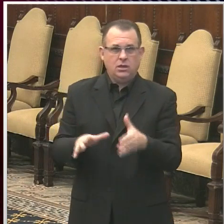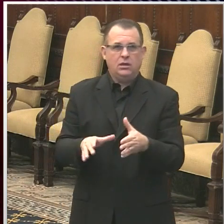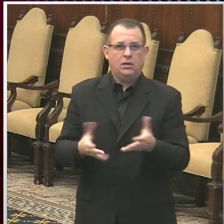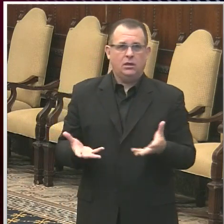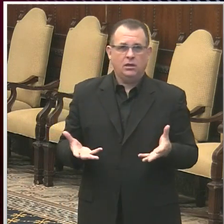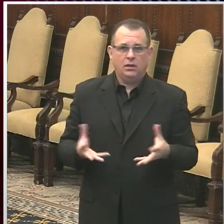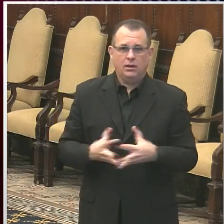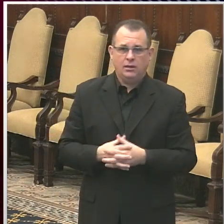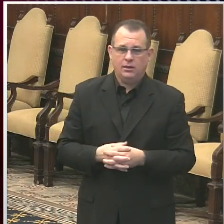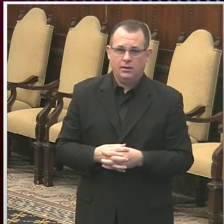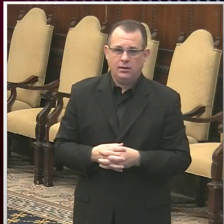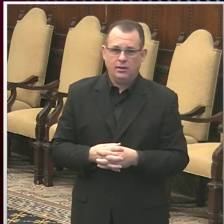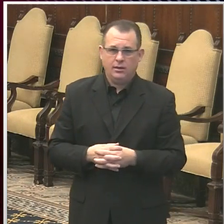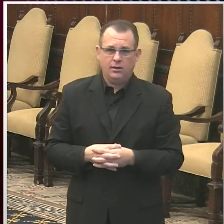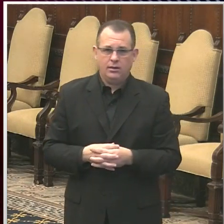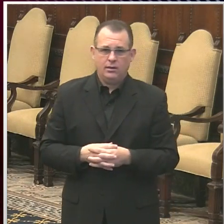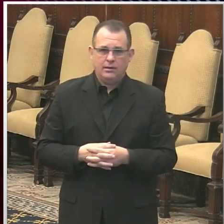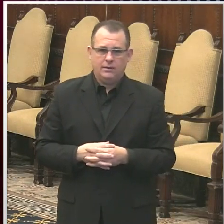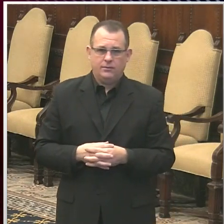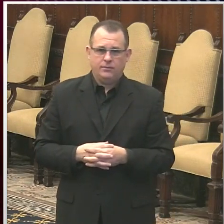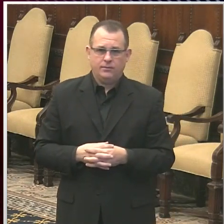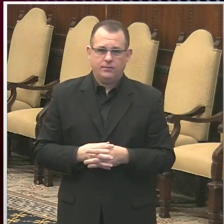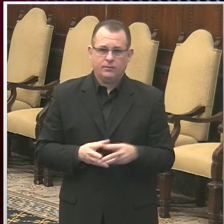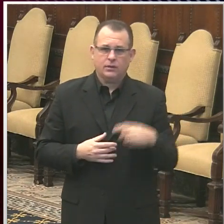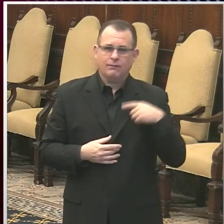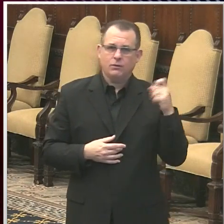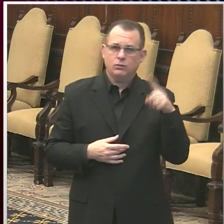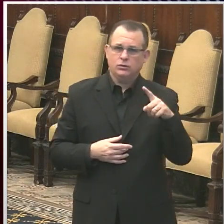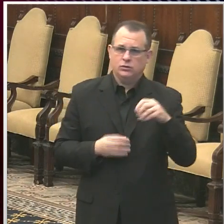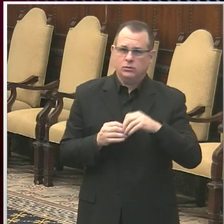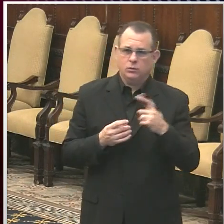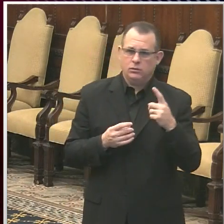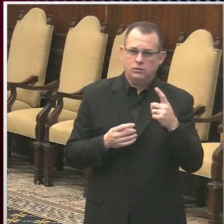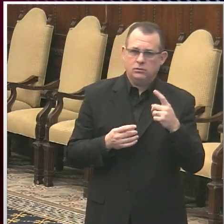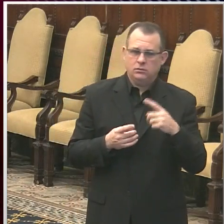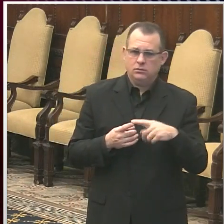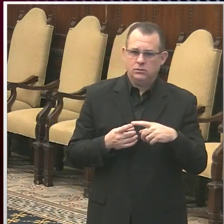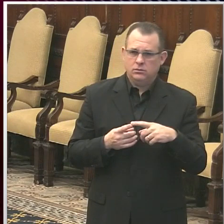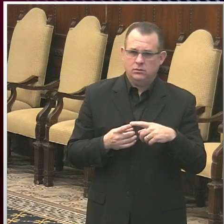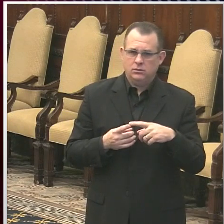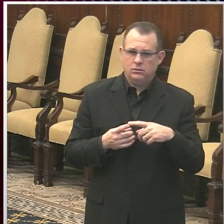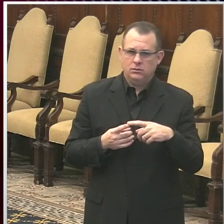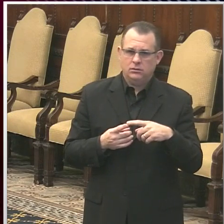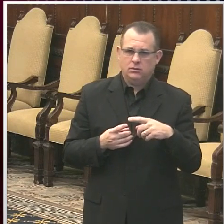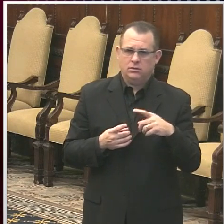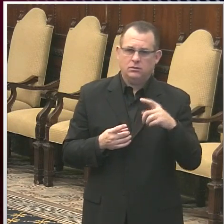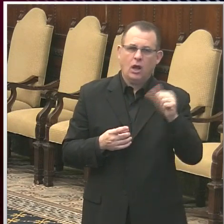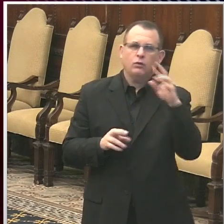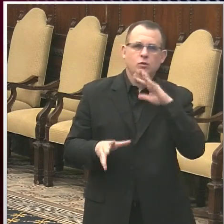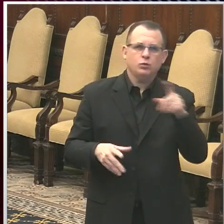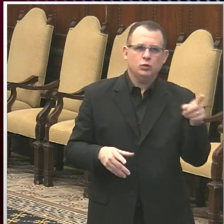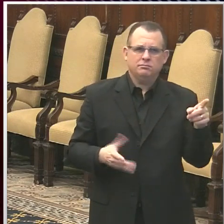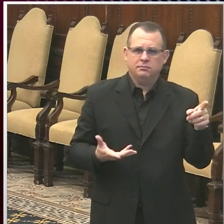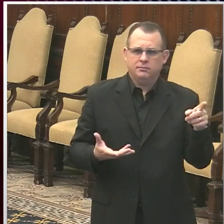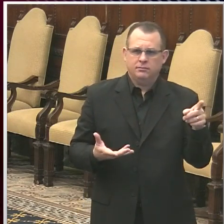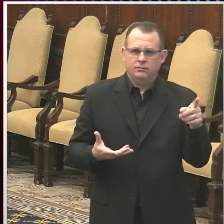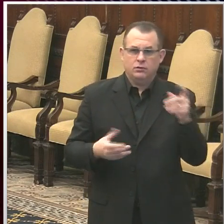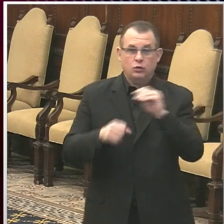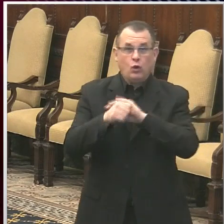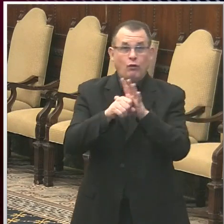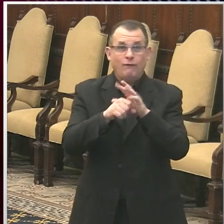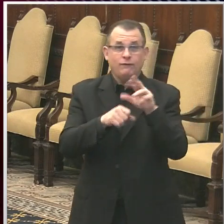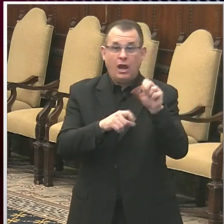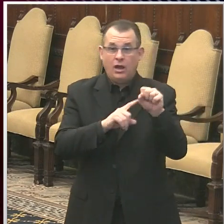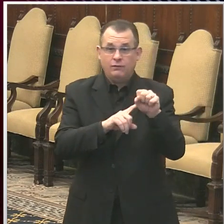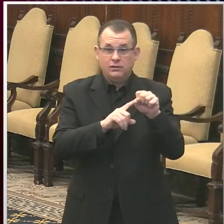Weekly. Hello. Question number one, how accurately do you feel the numbers that we have on coronavirus are without the ability